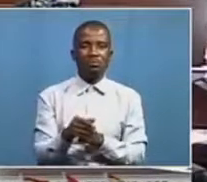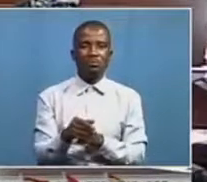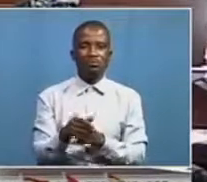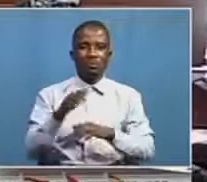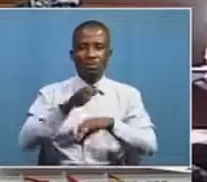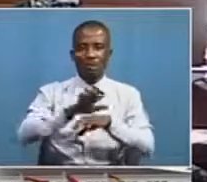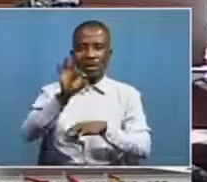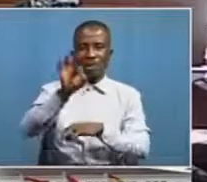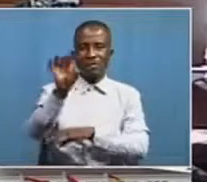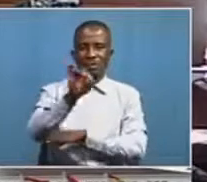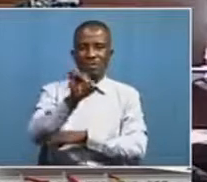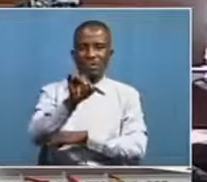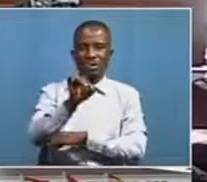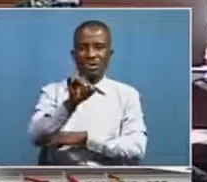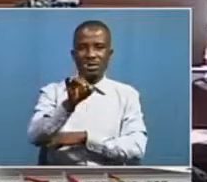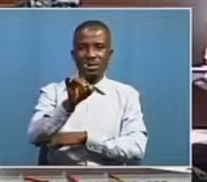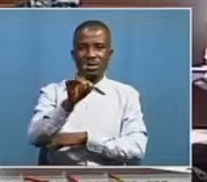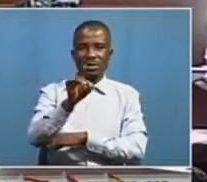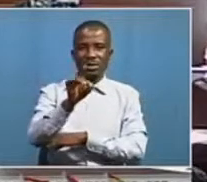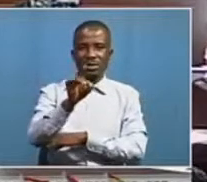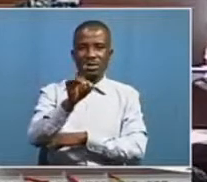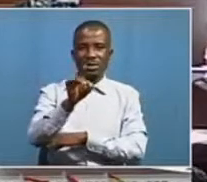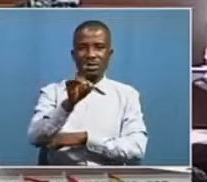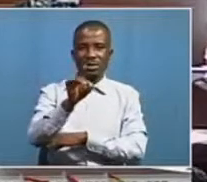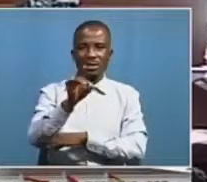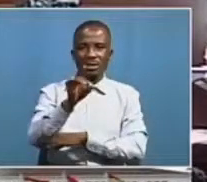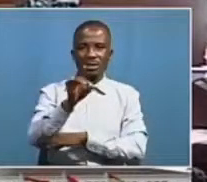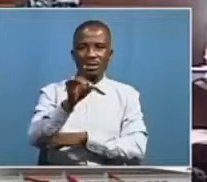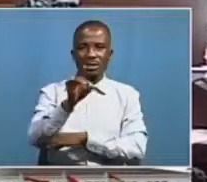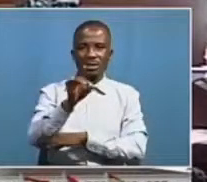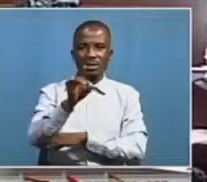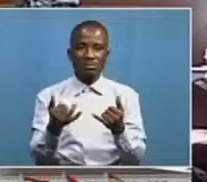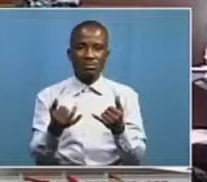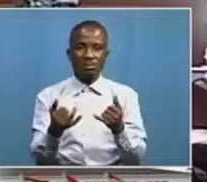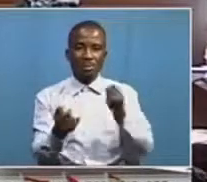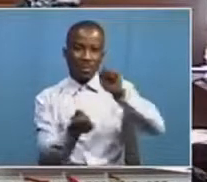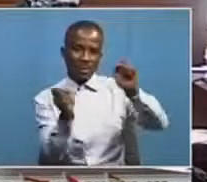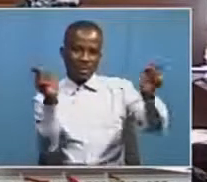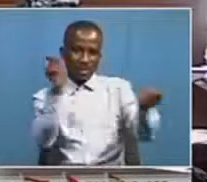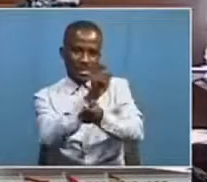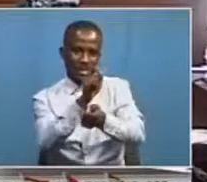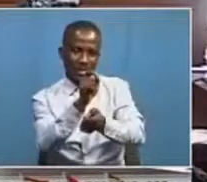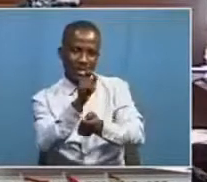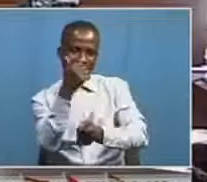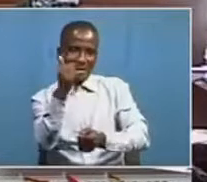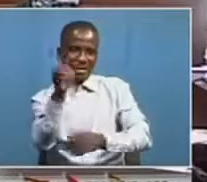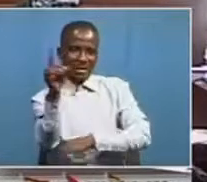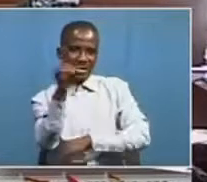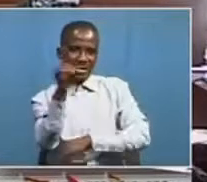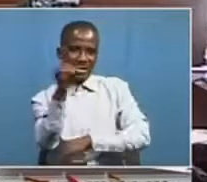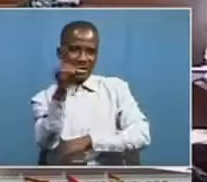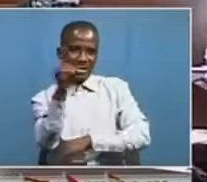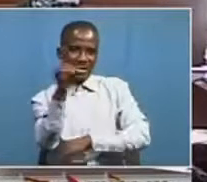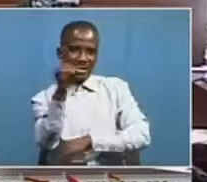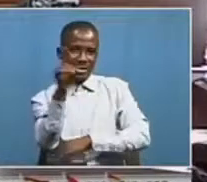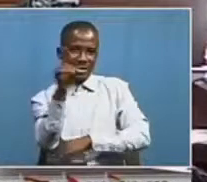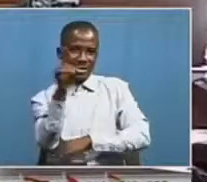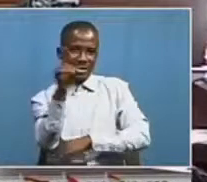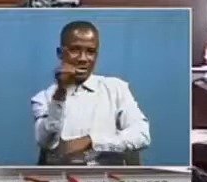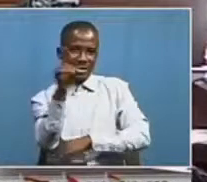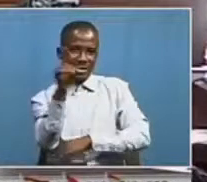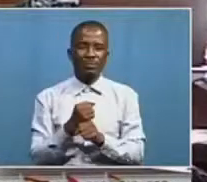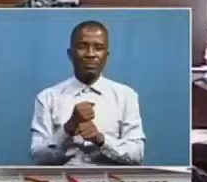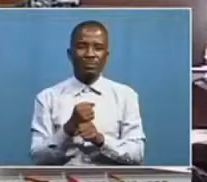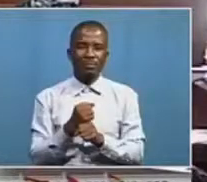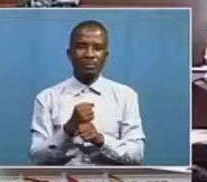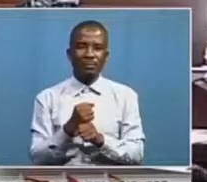9 December 2020 and the purported rectification on 10th December 2020. End of